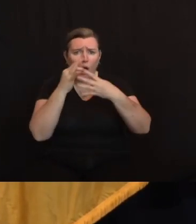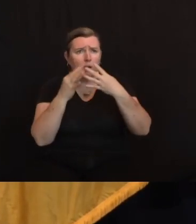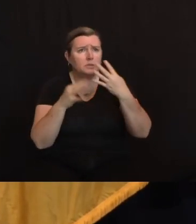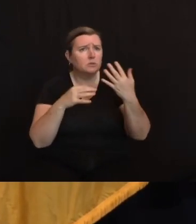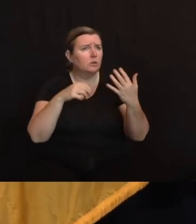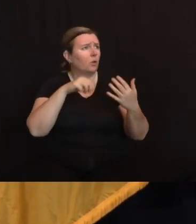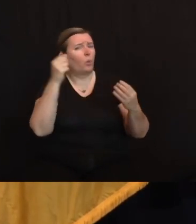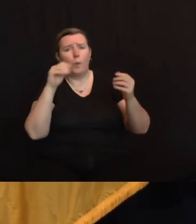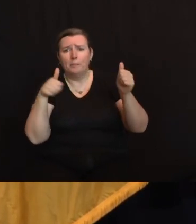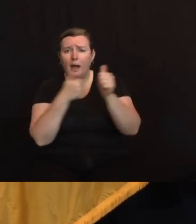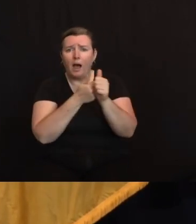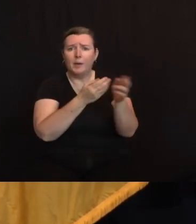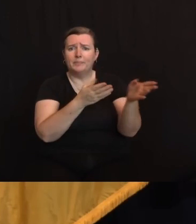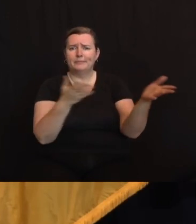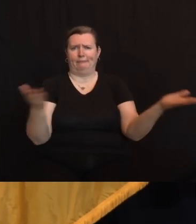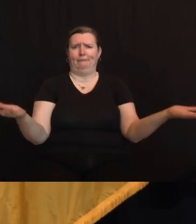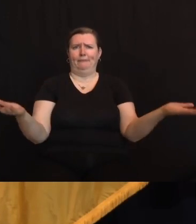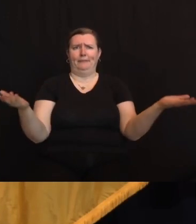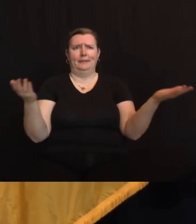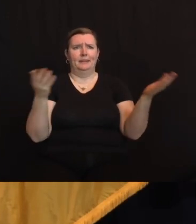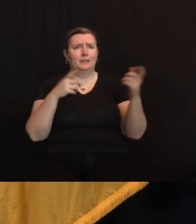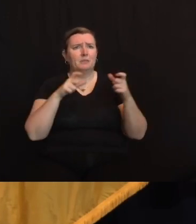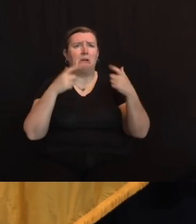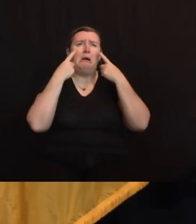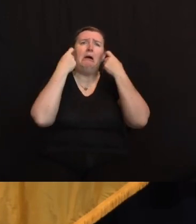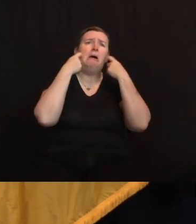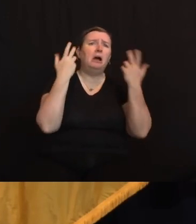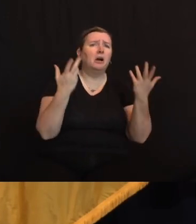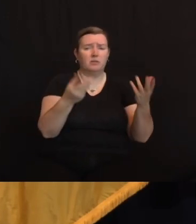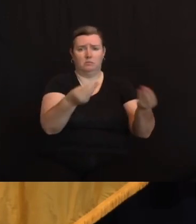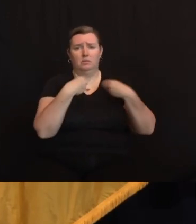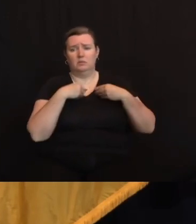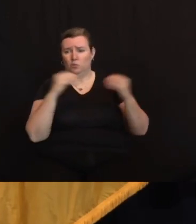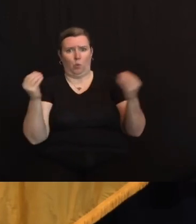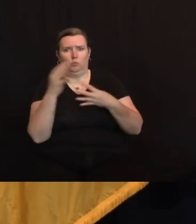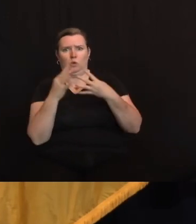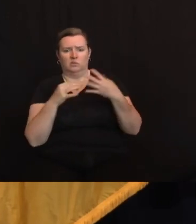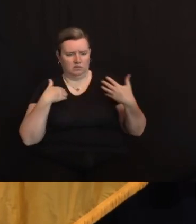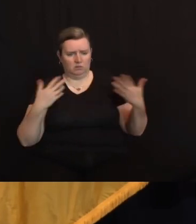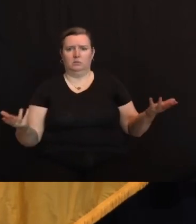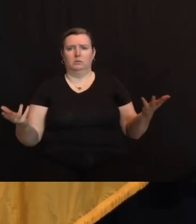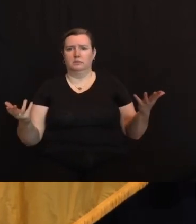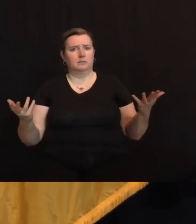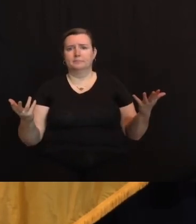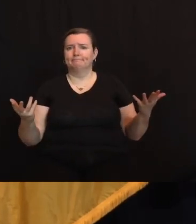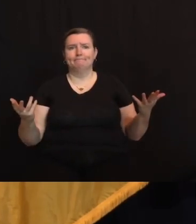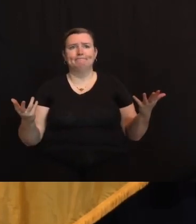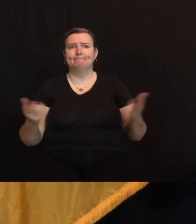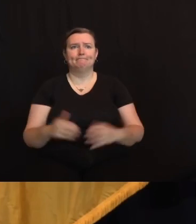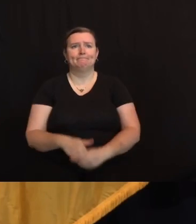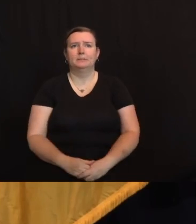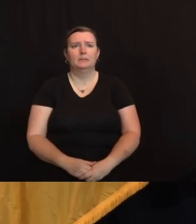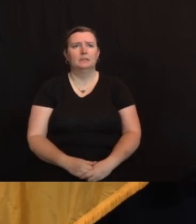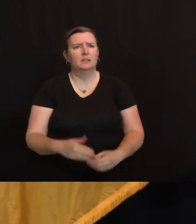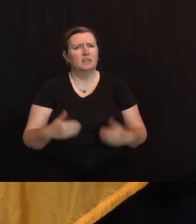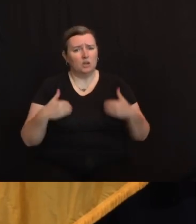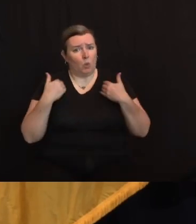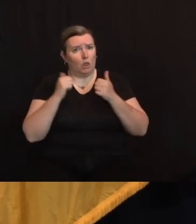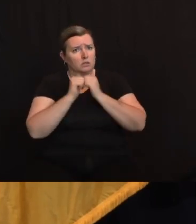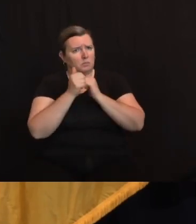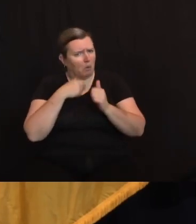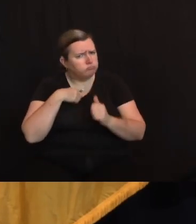policy from folks who are whining about this. So I know nothing about pulling back on youth sports. Matt, you